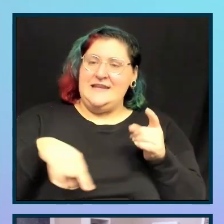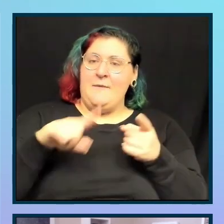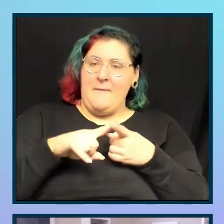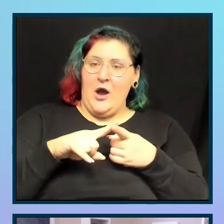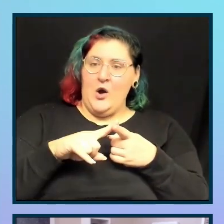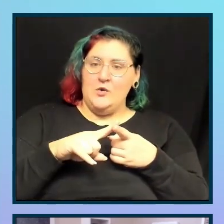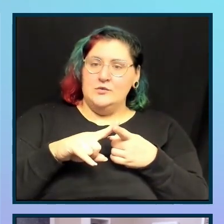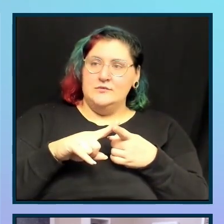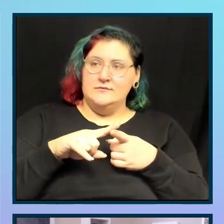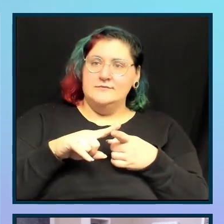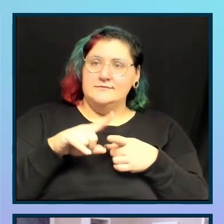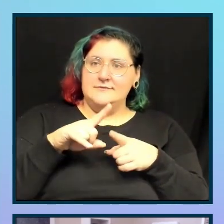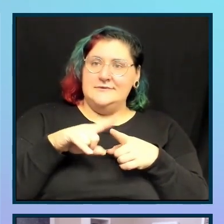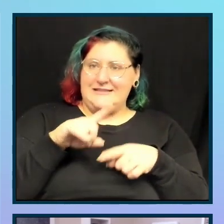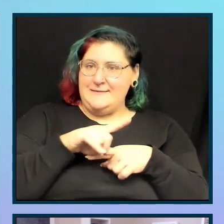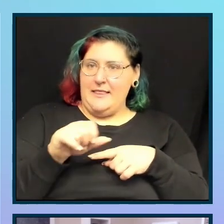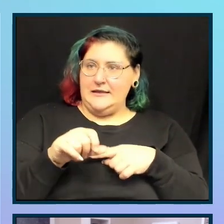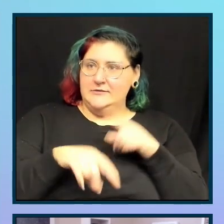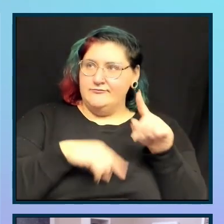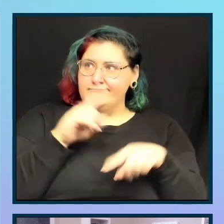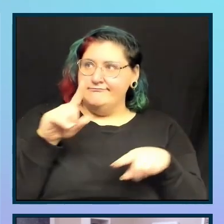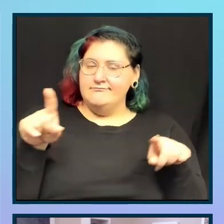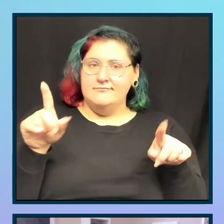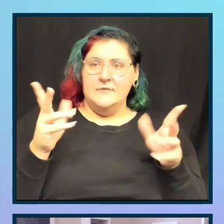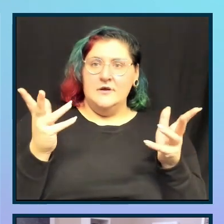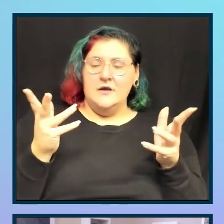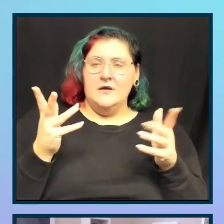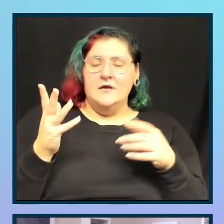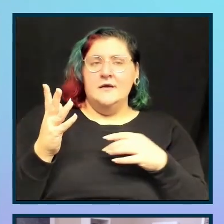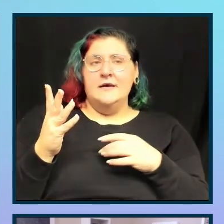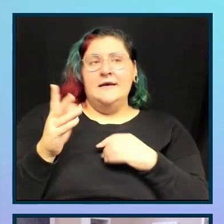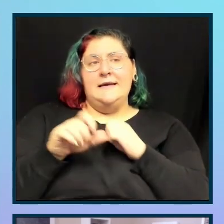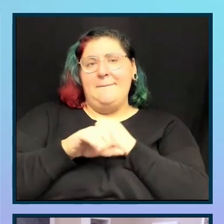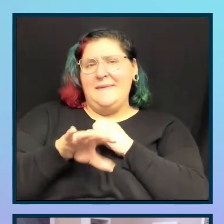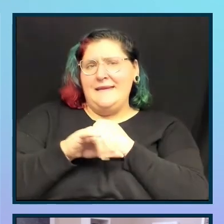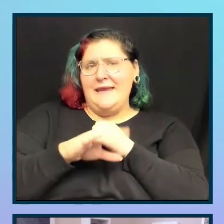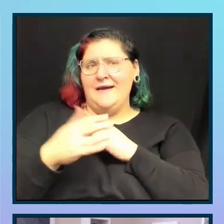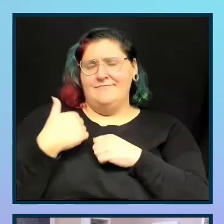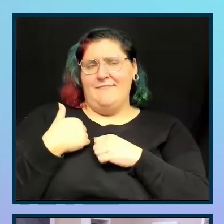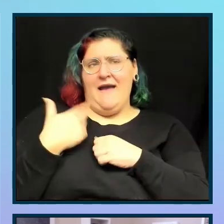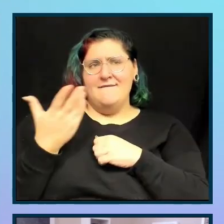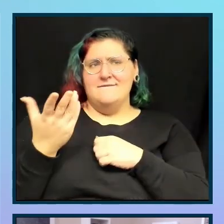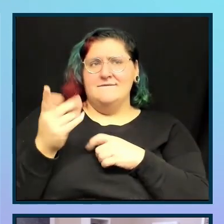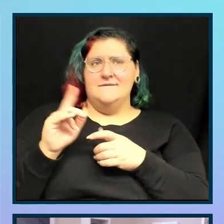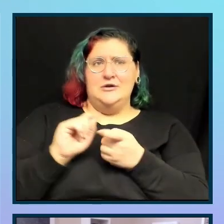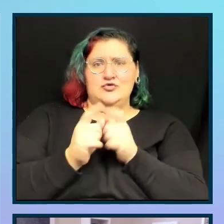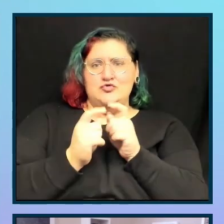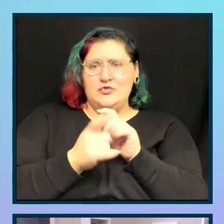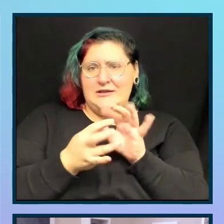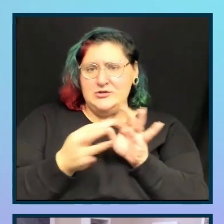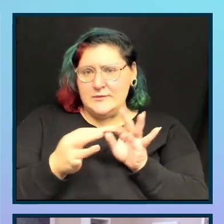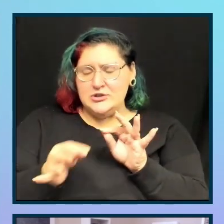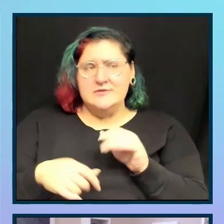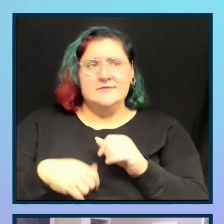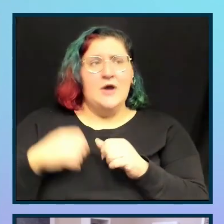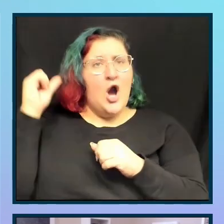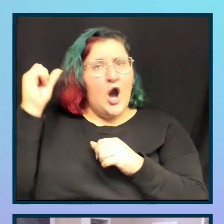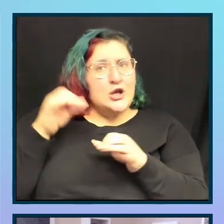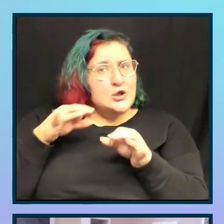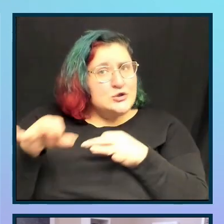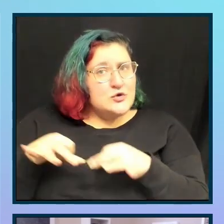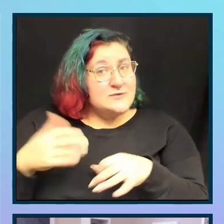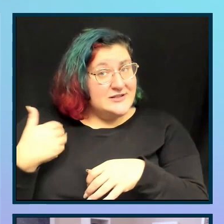these differing disabilities. Does media have transcriptions? Does it have audio descriptions?